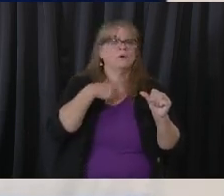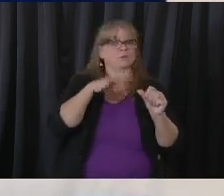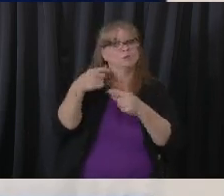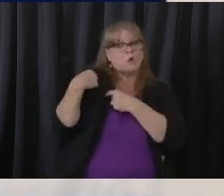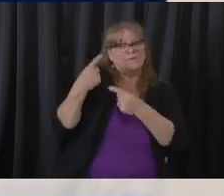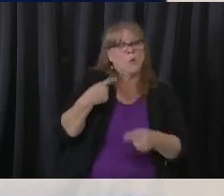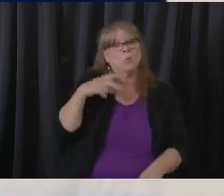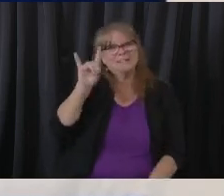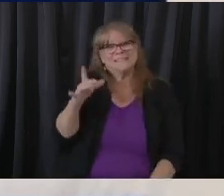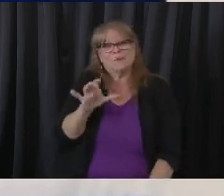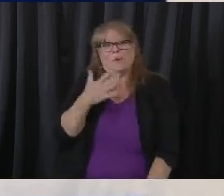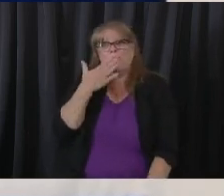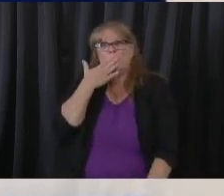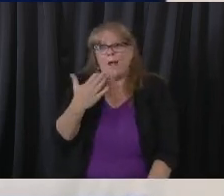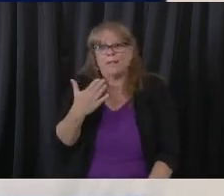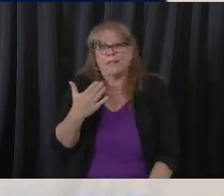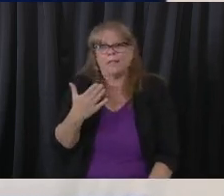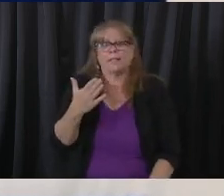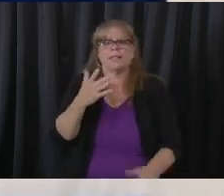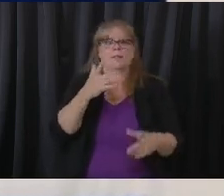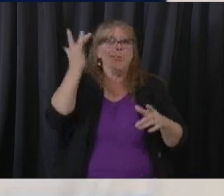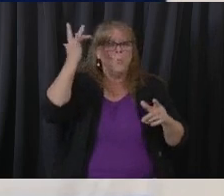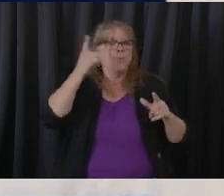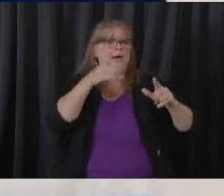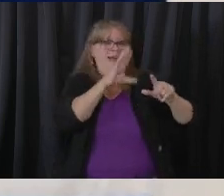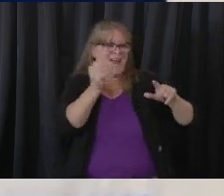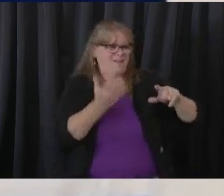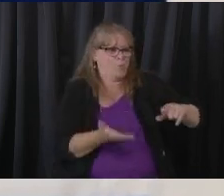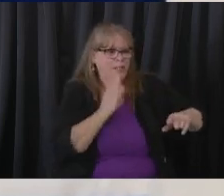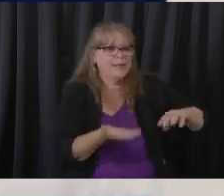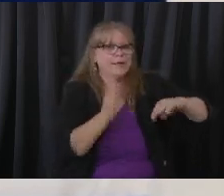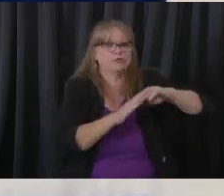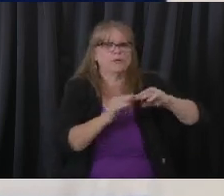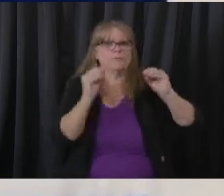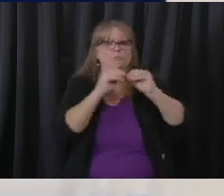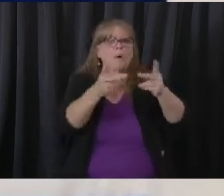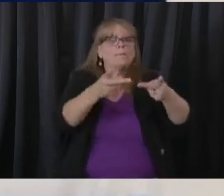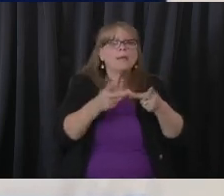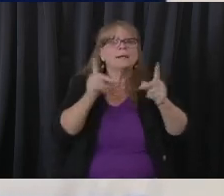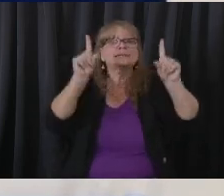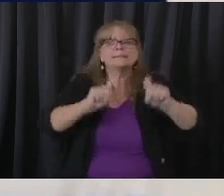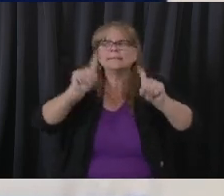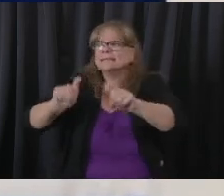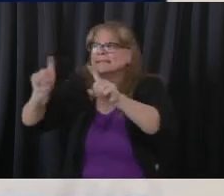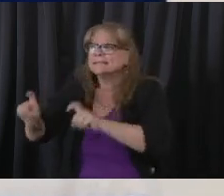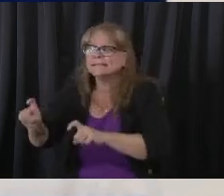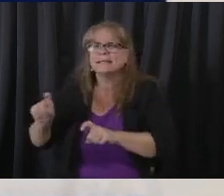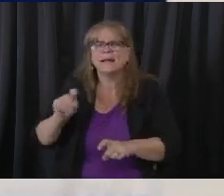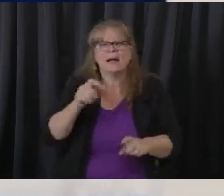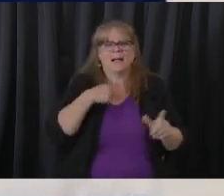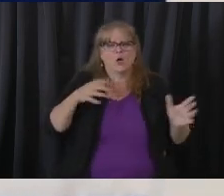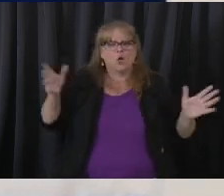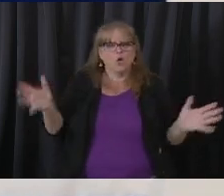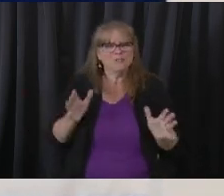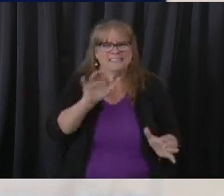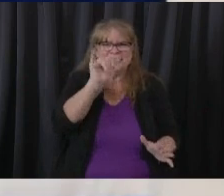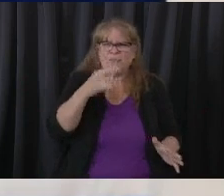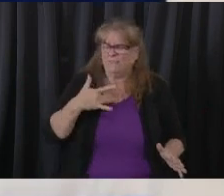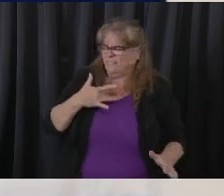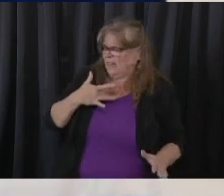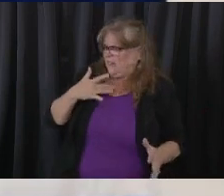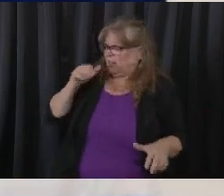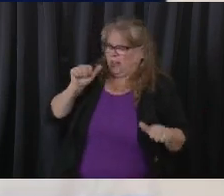of that is encouraging people to get tested when they have symptoms so that we catch a higher percentage of the people that have the virus and we can quarantine and isolate